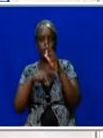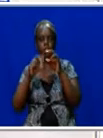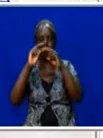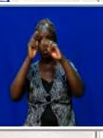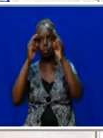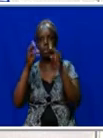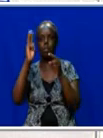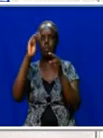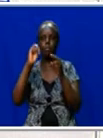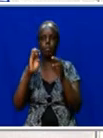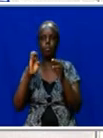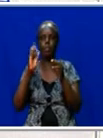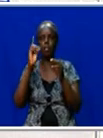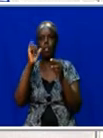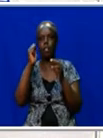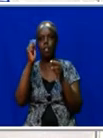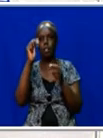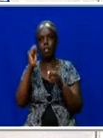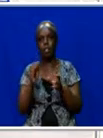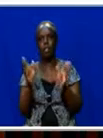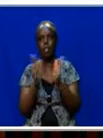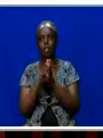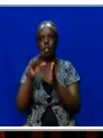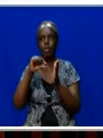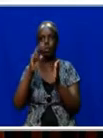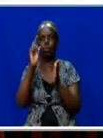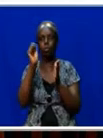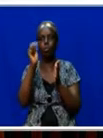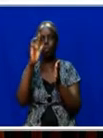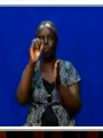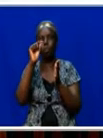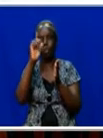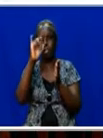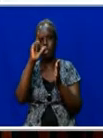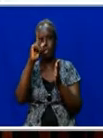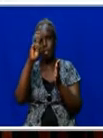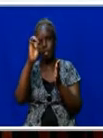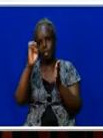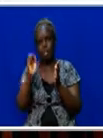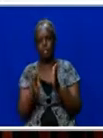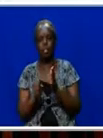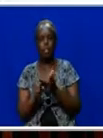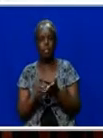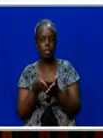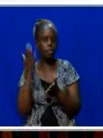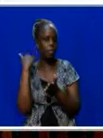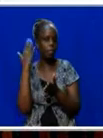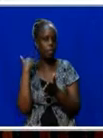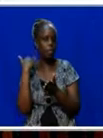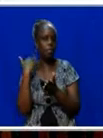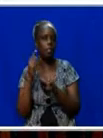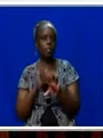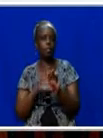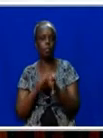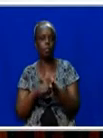median and quartiles. If we can have a small background of the two measures, we've